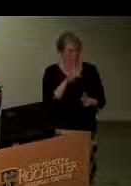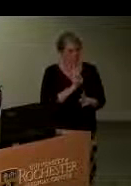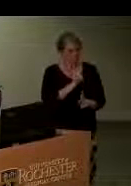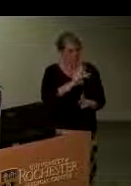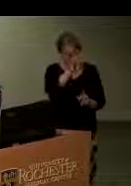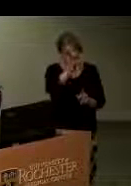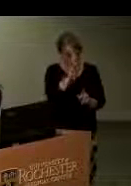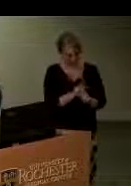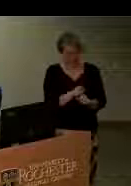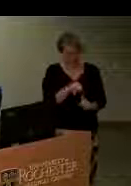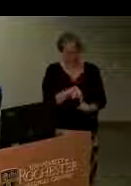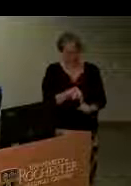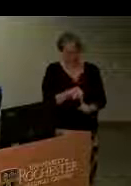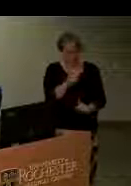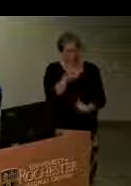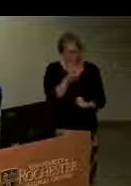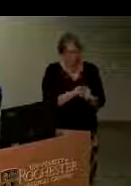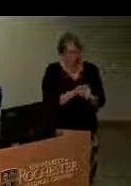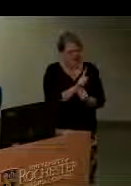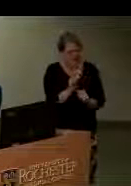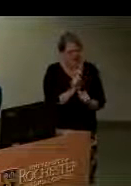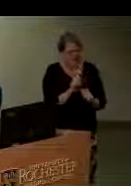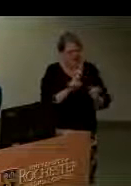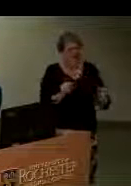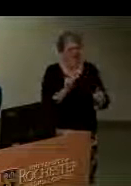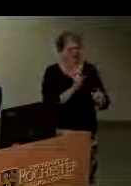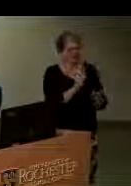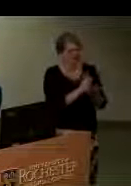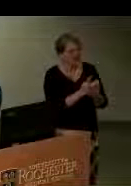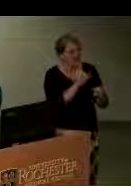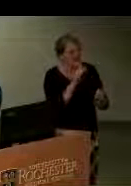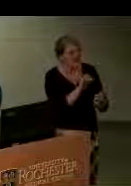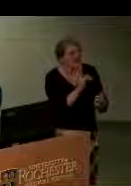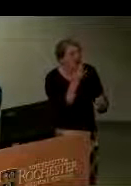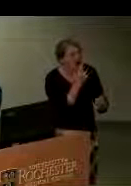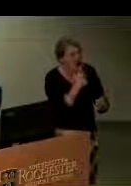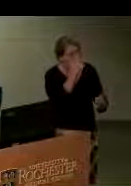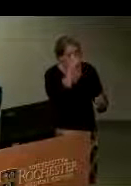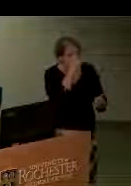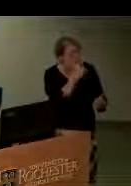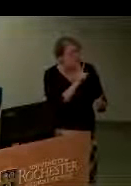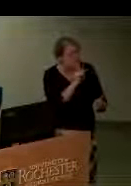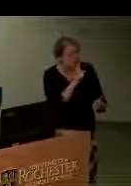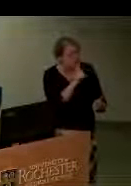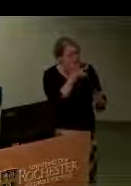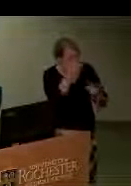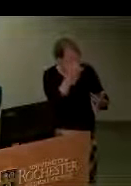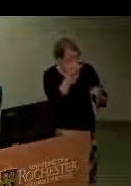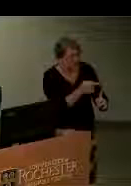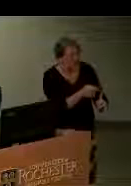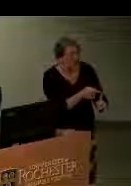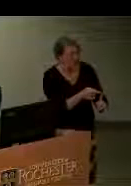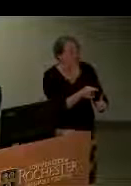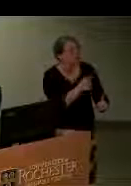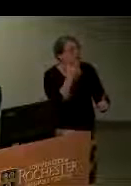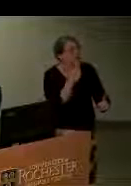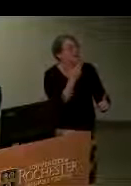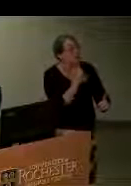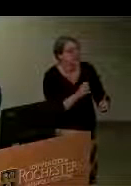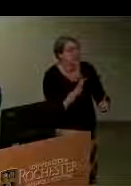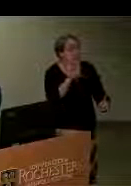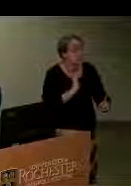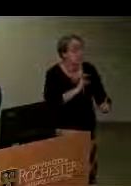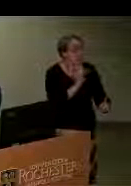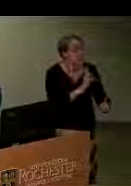brother. And everywhere he went, people stopped and said, my God, I thought you had been really, really sick. And they all thought he was his